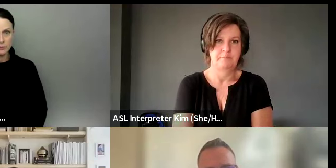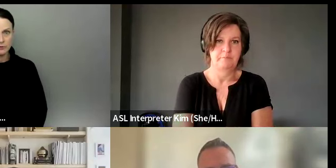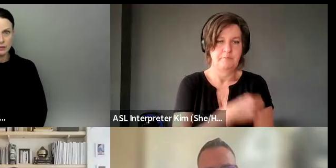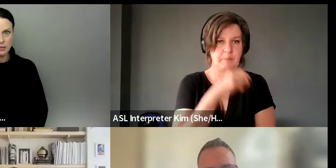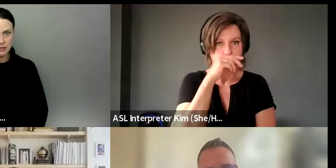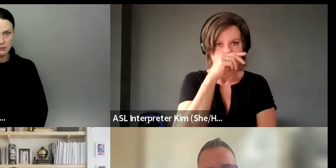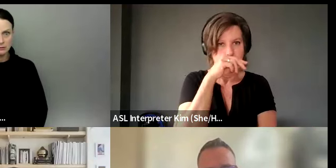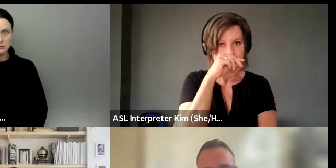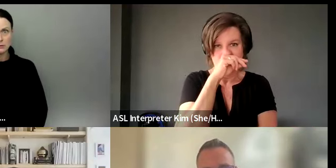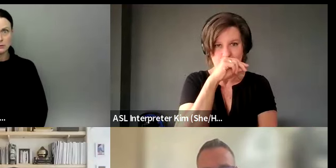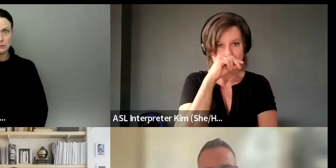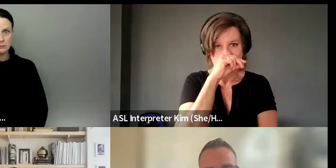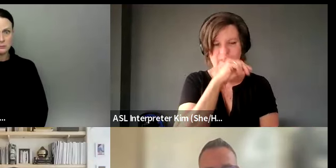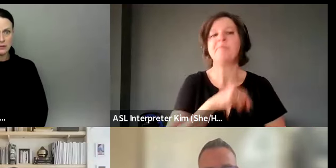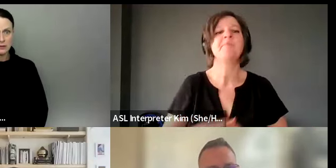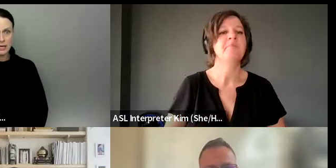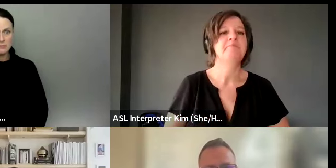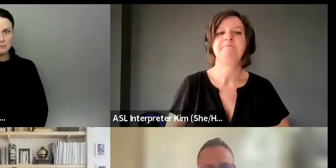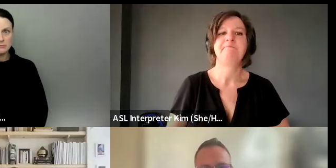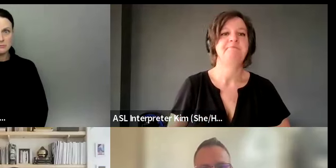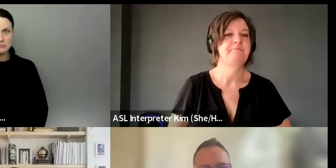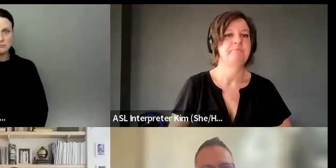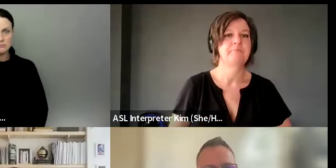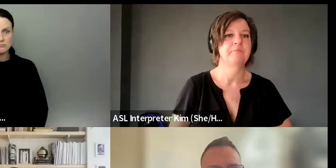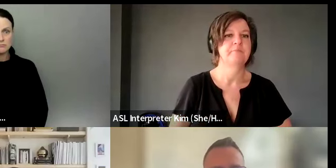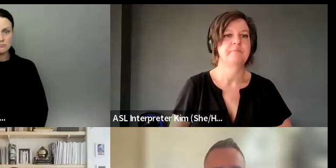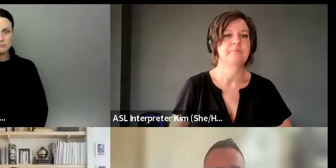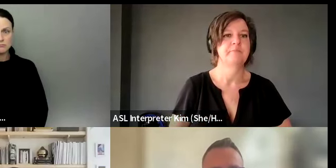before I move on, anything to add?